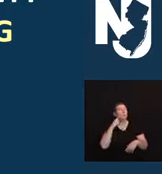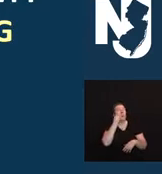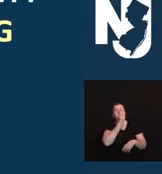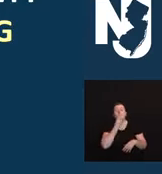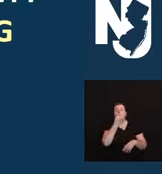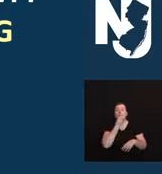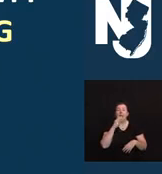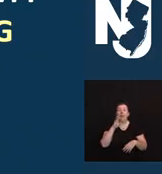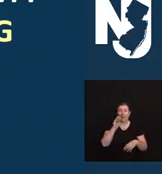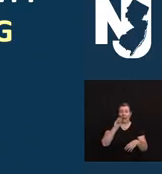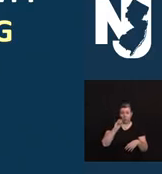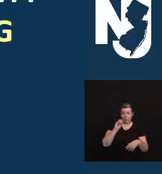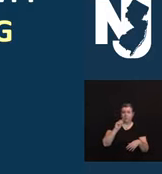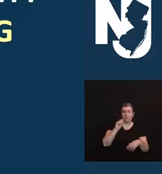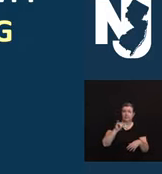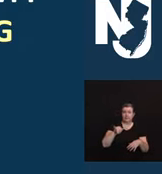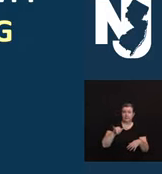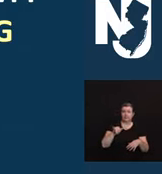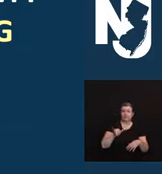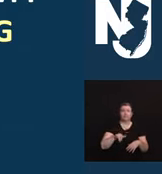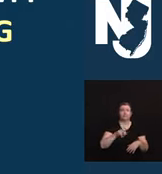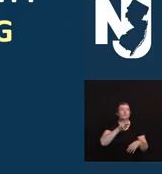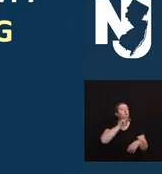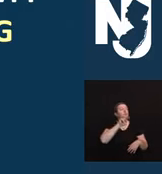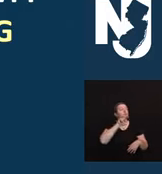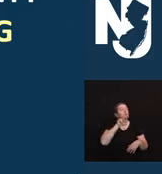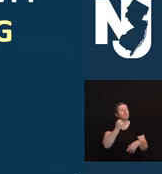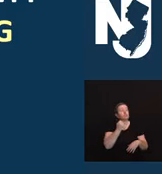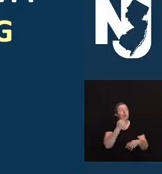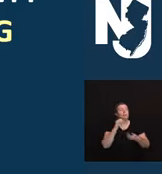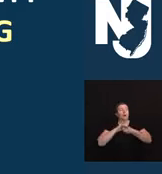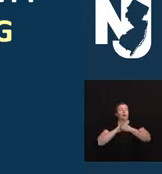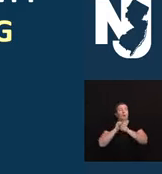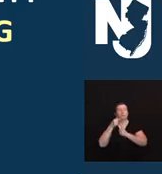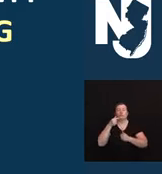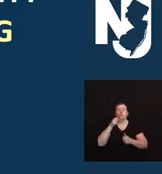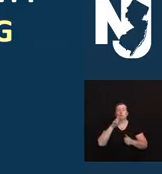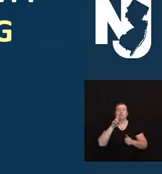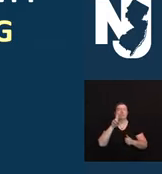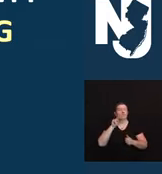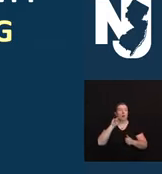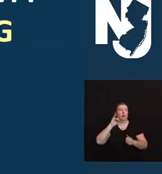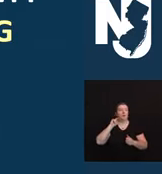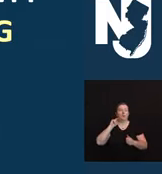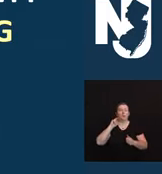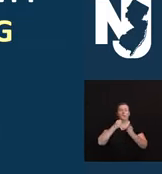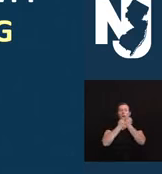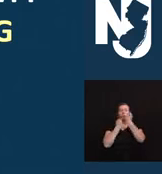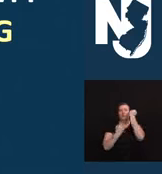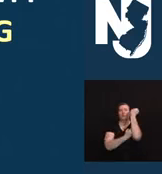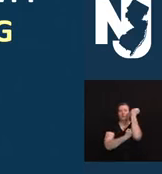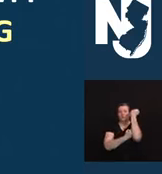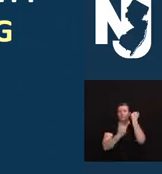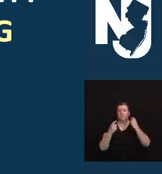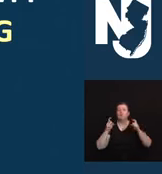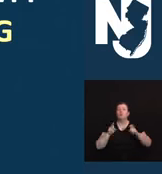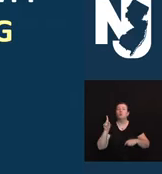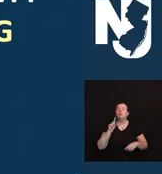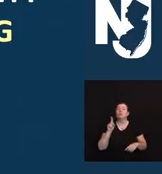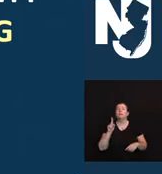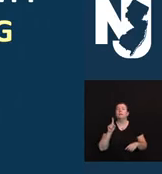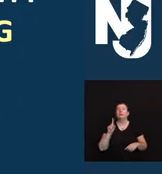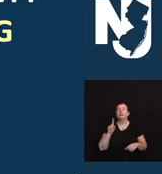the Grunin Foundation to provide free coronavirus testing at locations in Asbury Park, Freehold